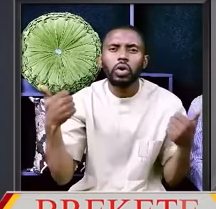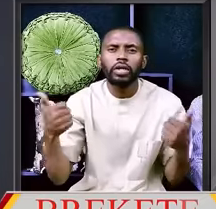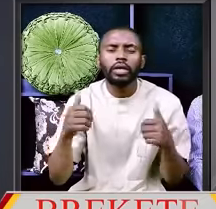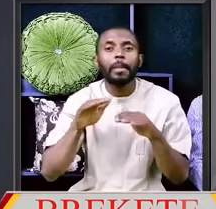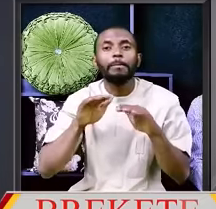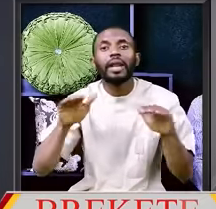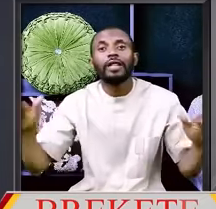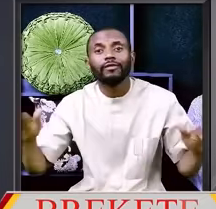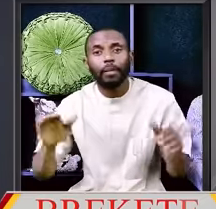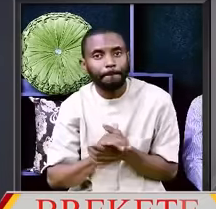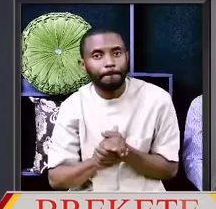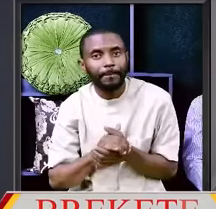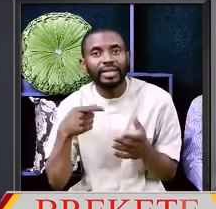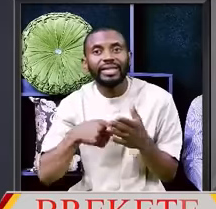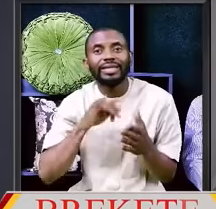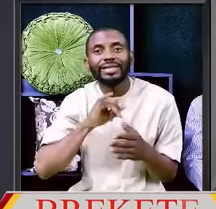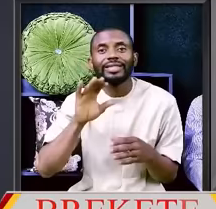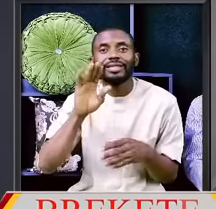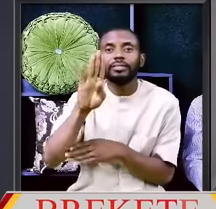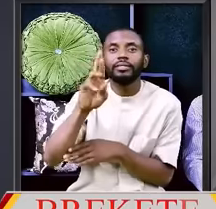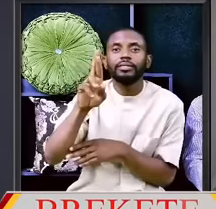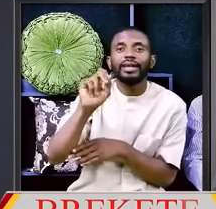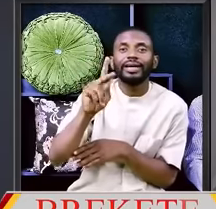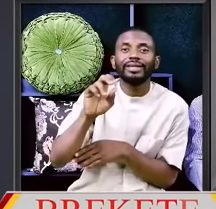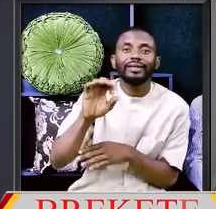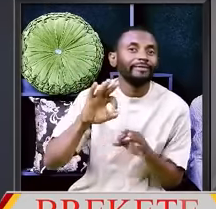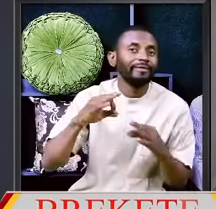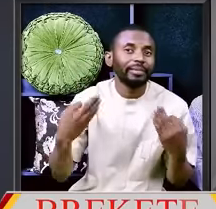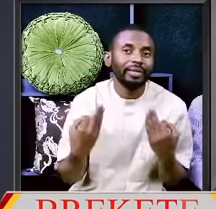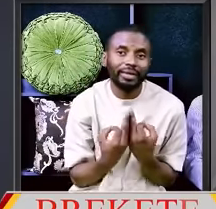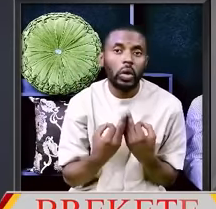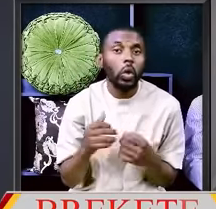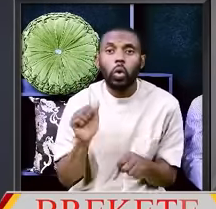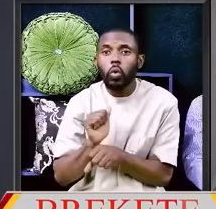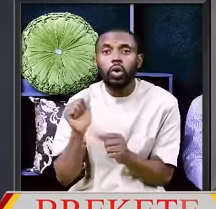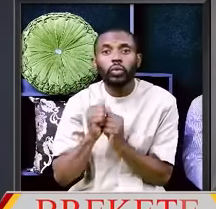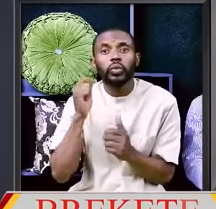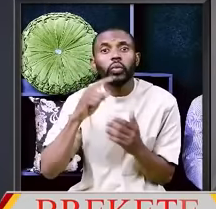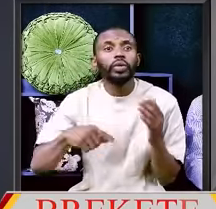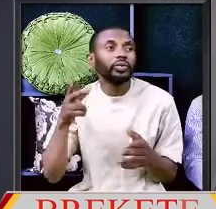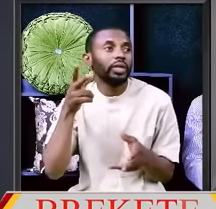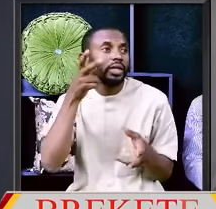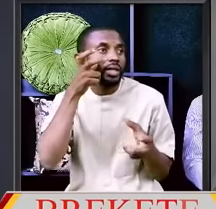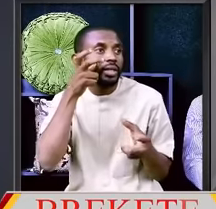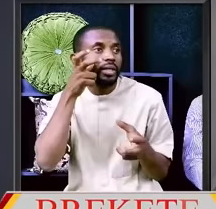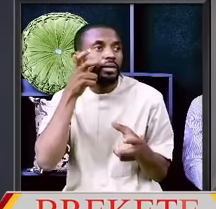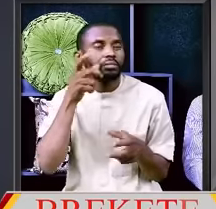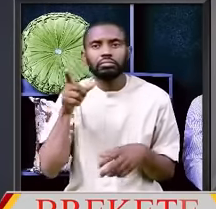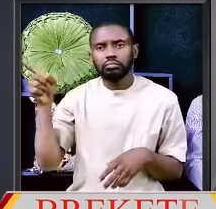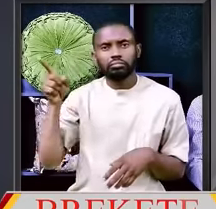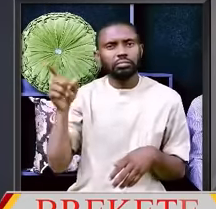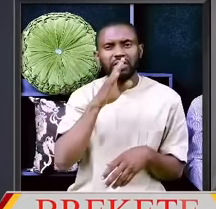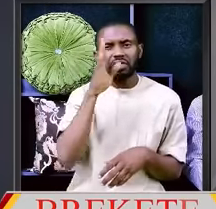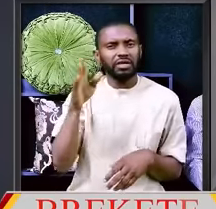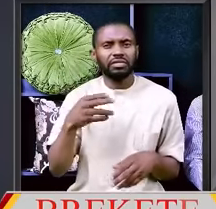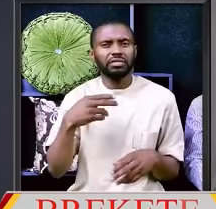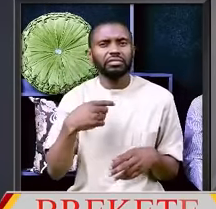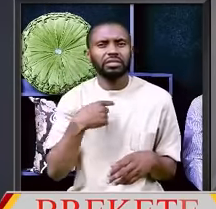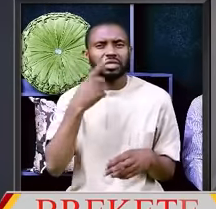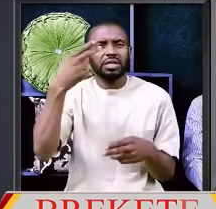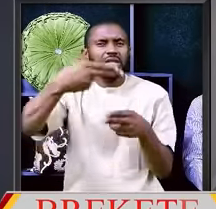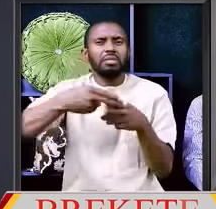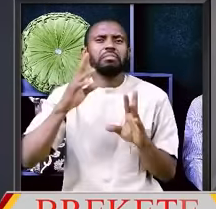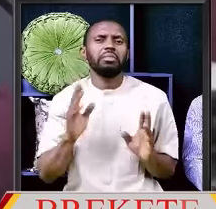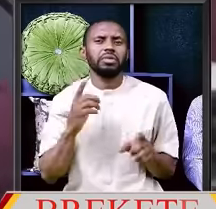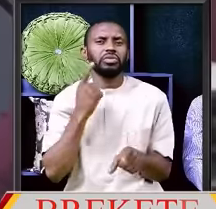other platforms. This is Brekete family. Walk with waiting you here. Is it? I said he didn't even mention her. Only